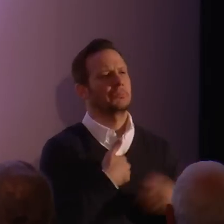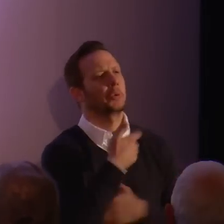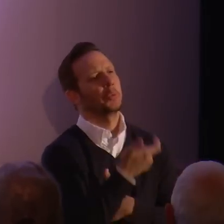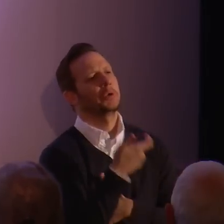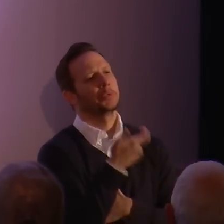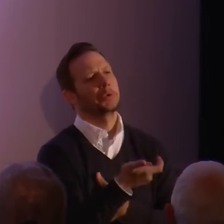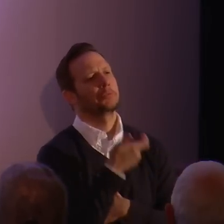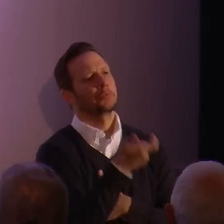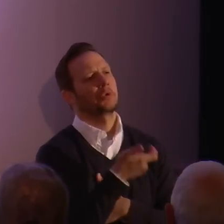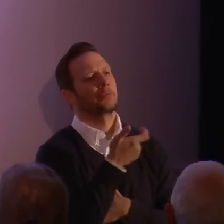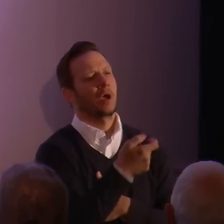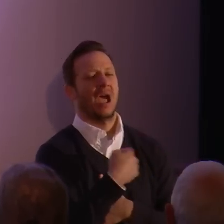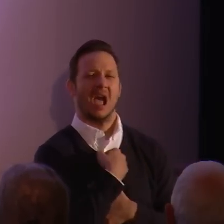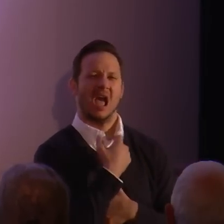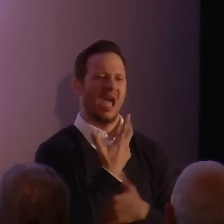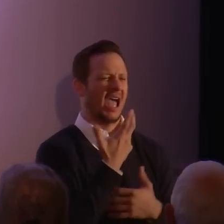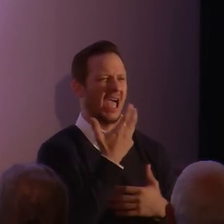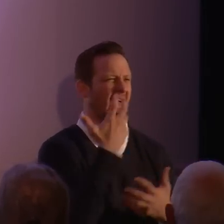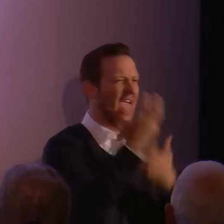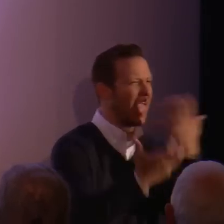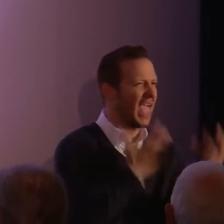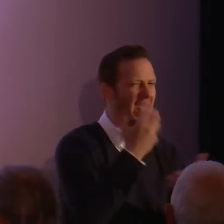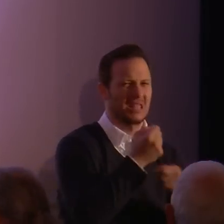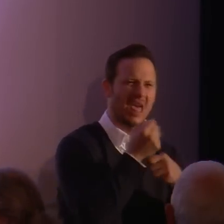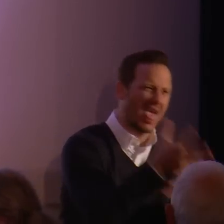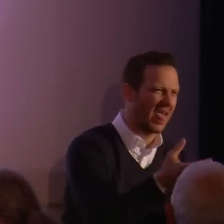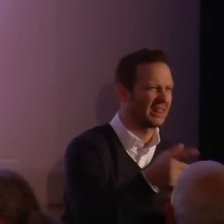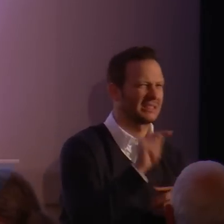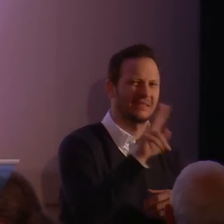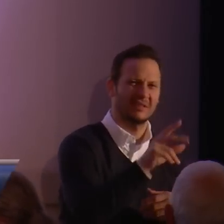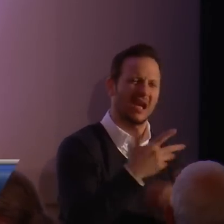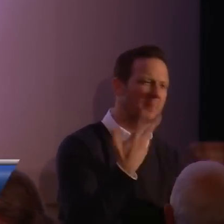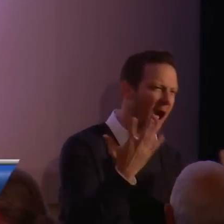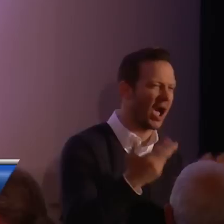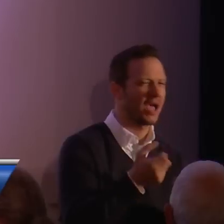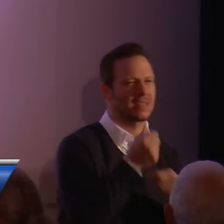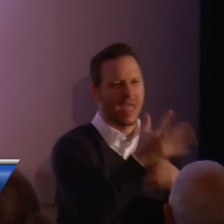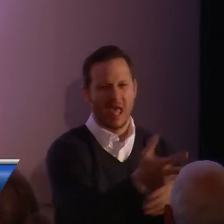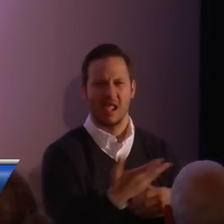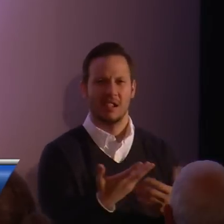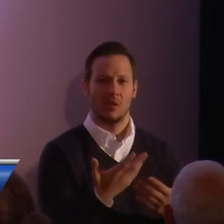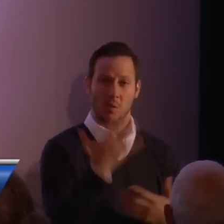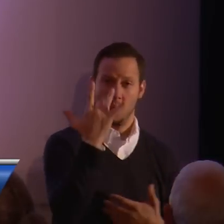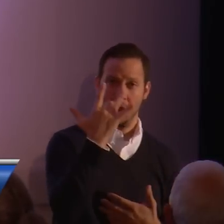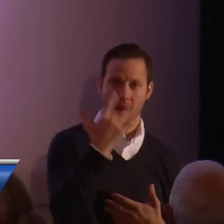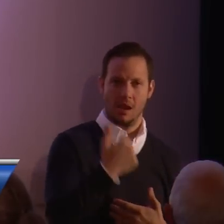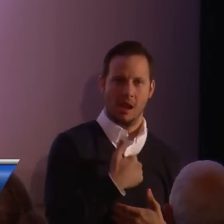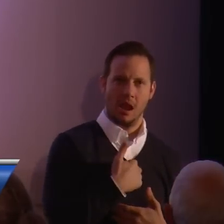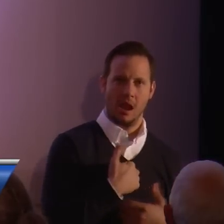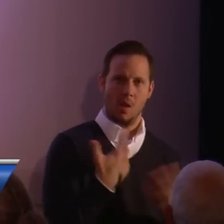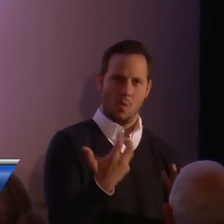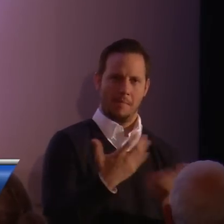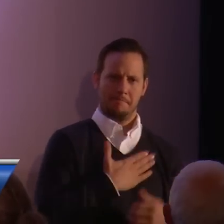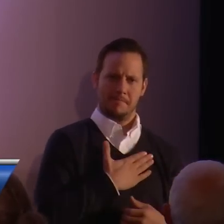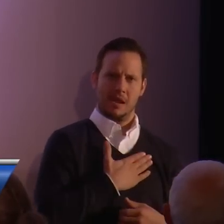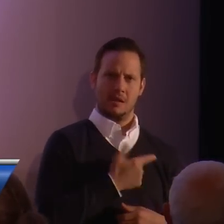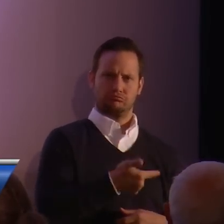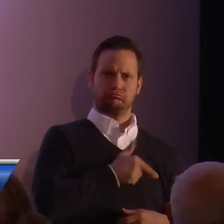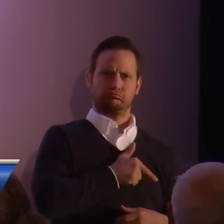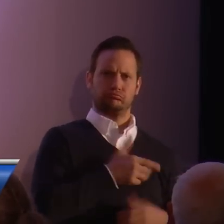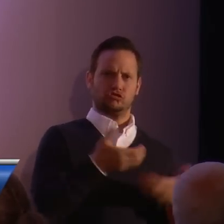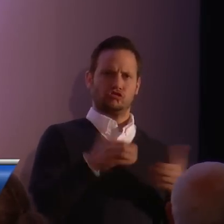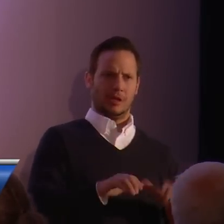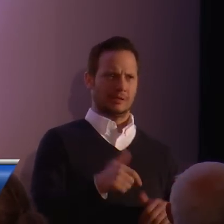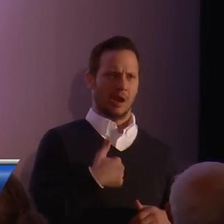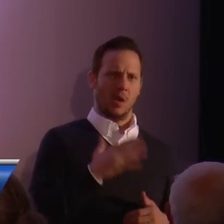I would find myself yelling more and more at my TV because I simply wanted my chance. I wanted my chance